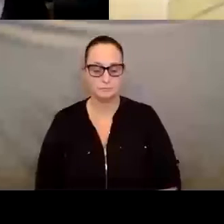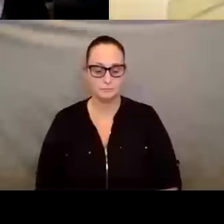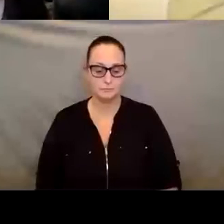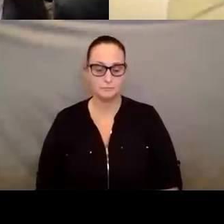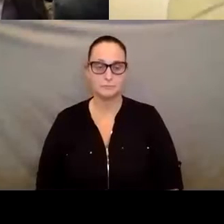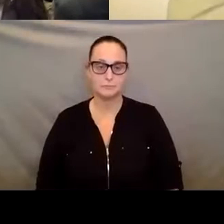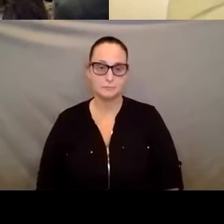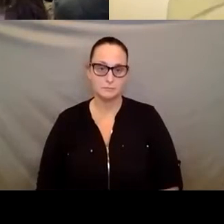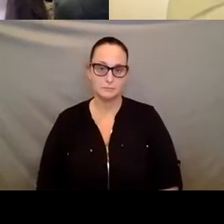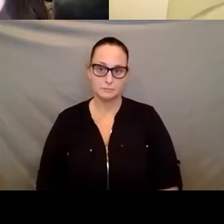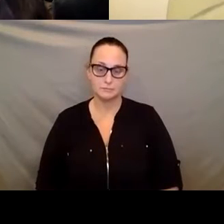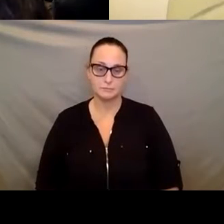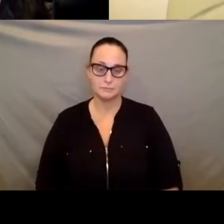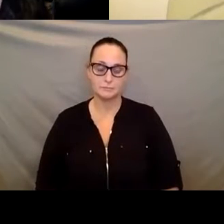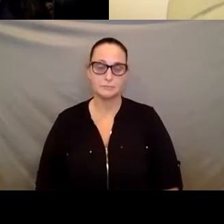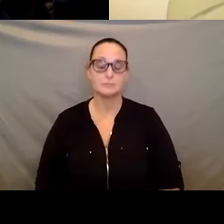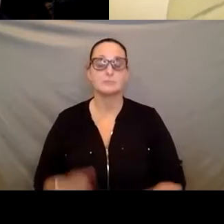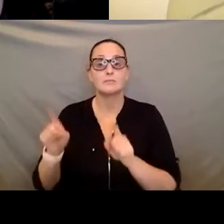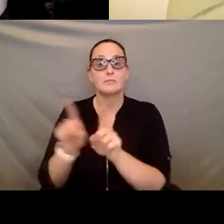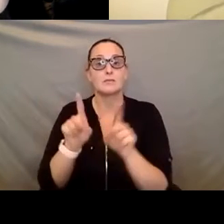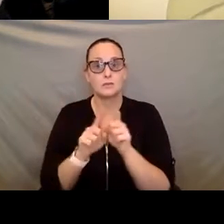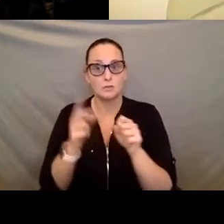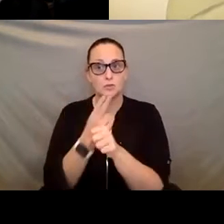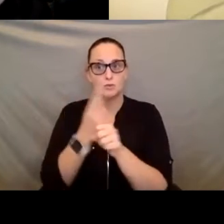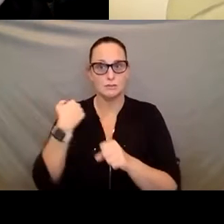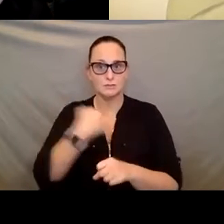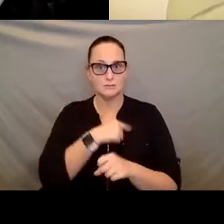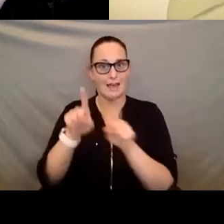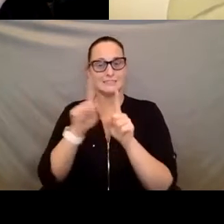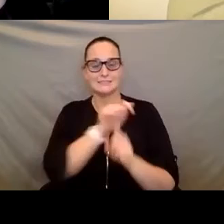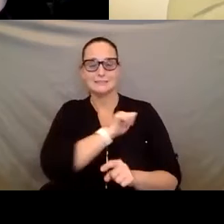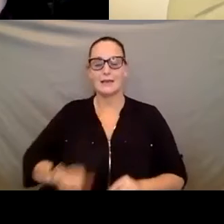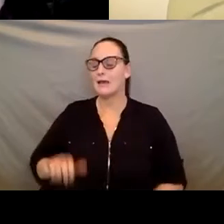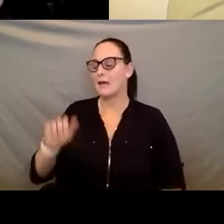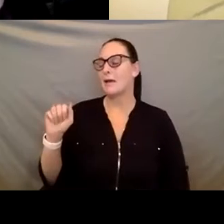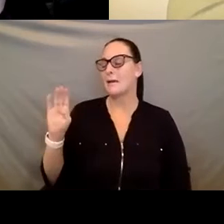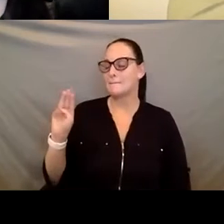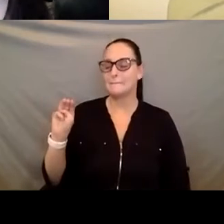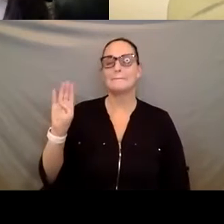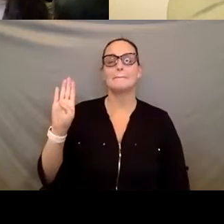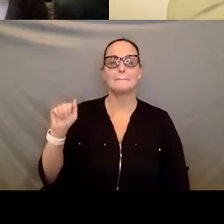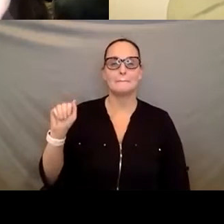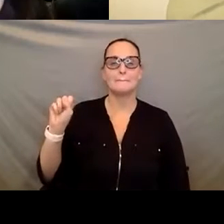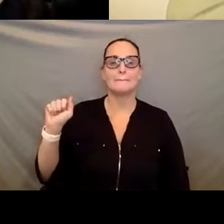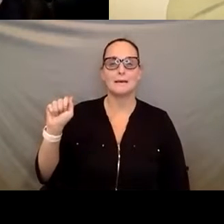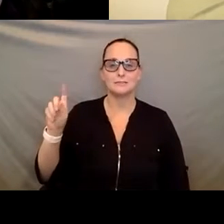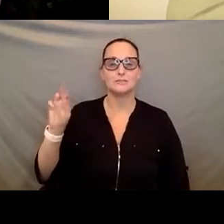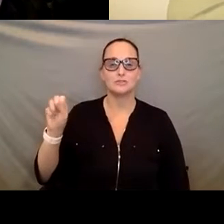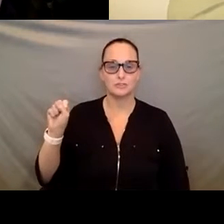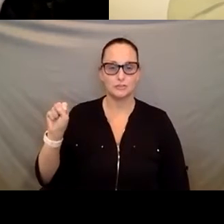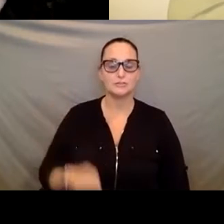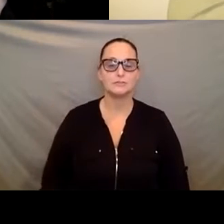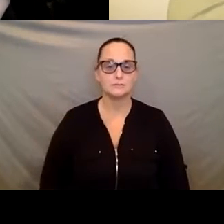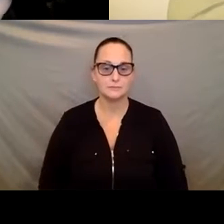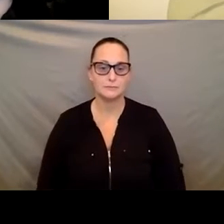as ambassadors. Also use us as ambassadors. And listen to us when